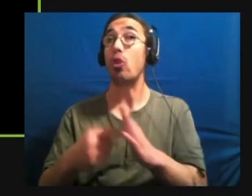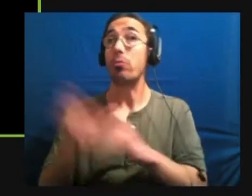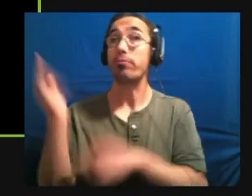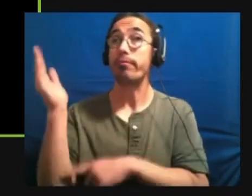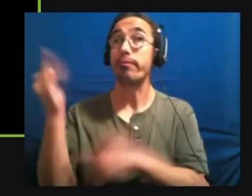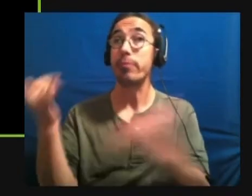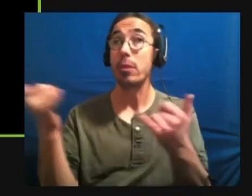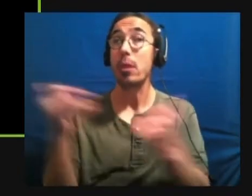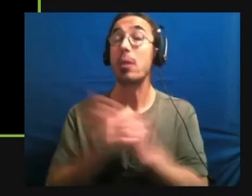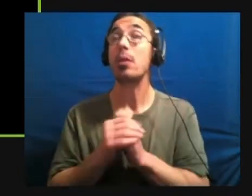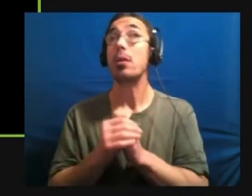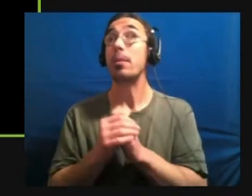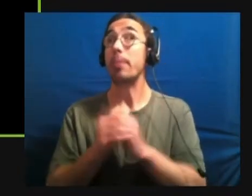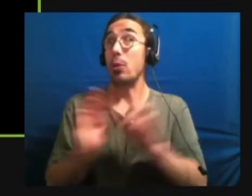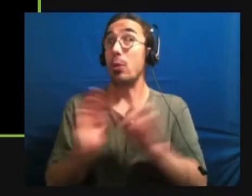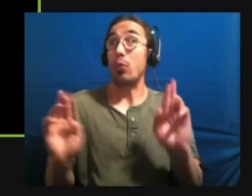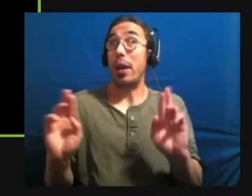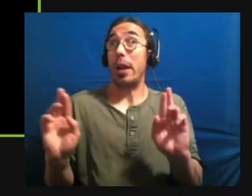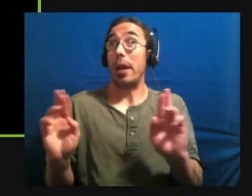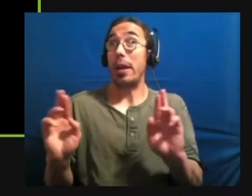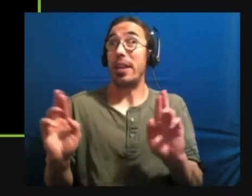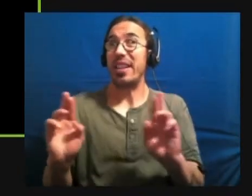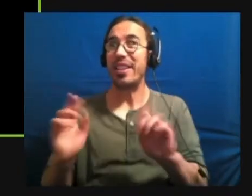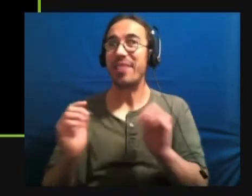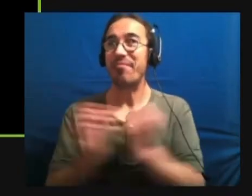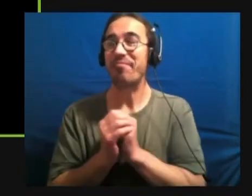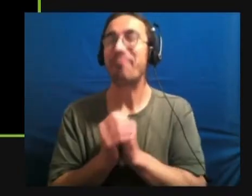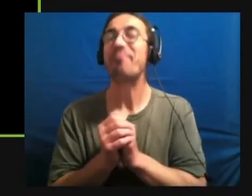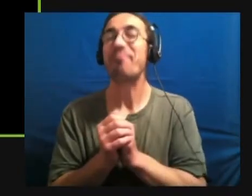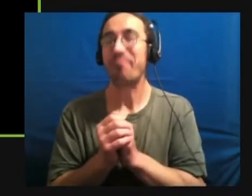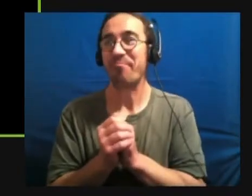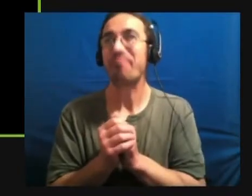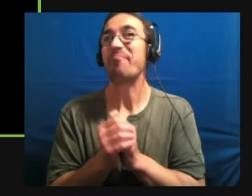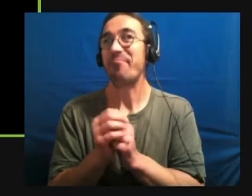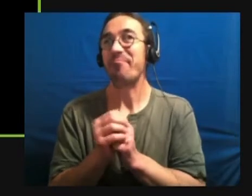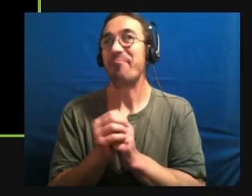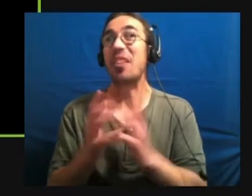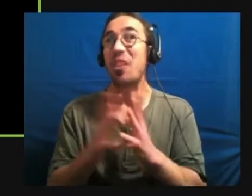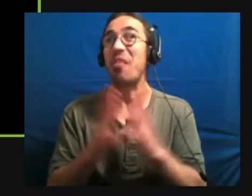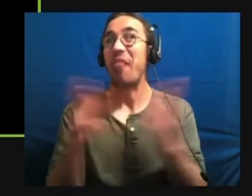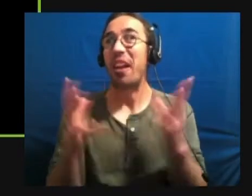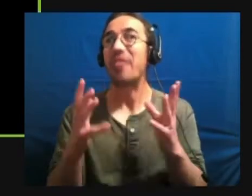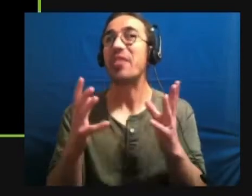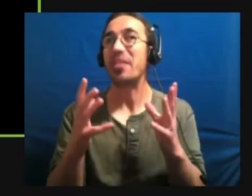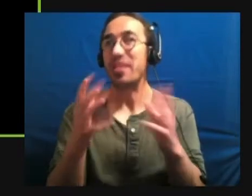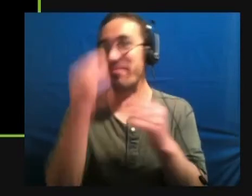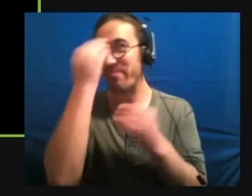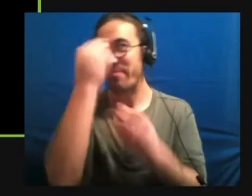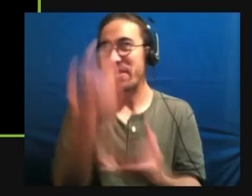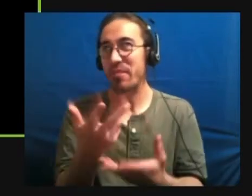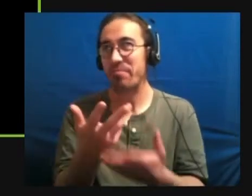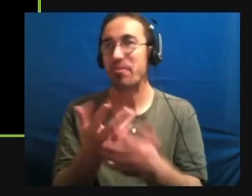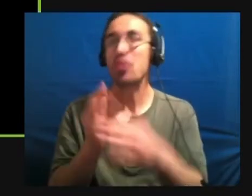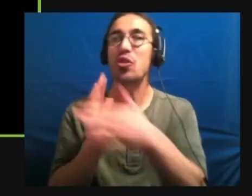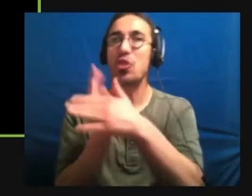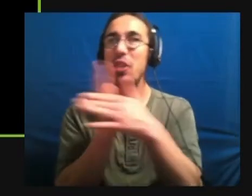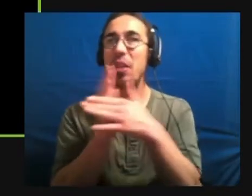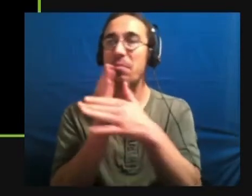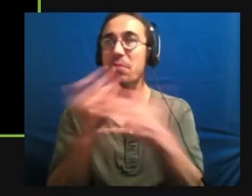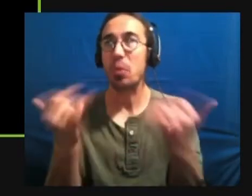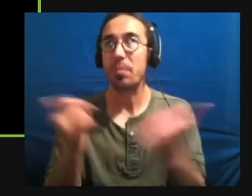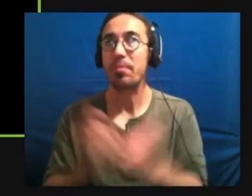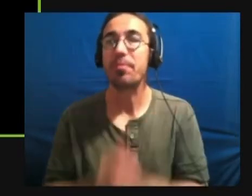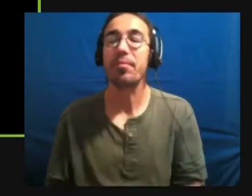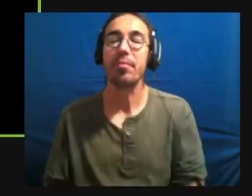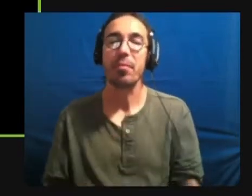Brace yourself, because this is going to be a lot of material in this span